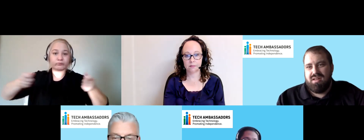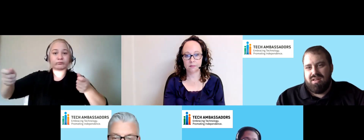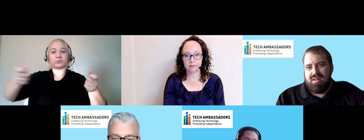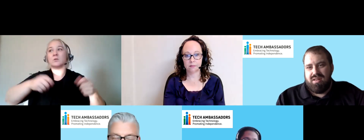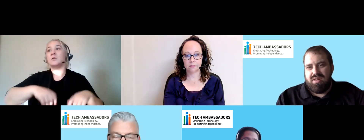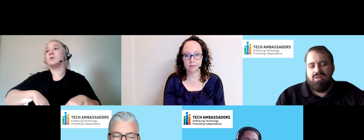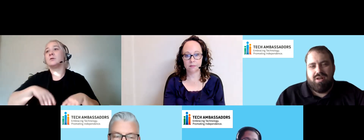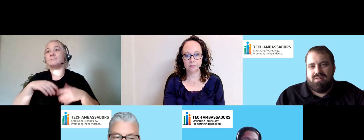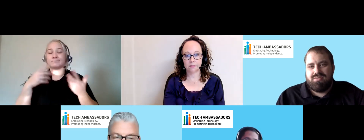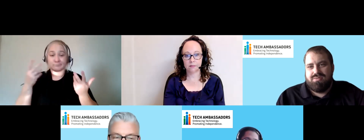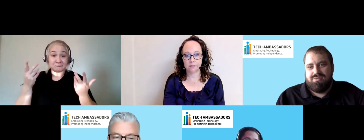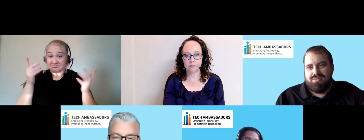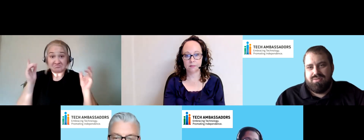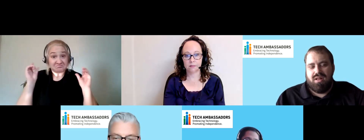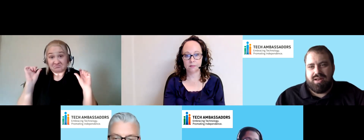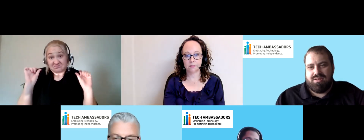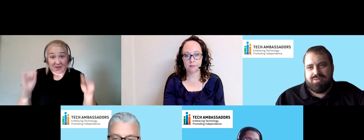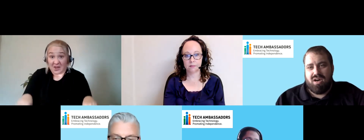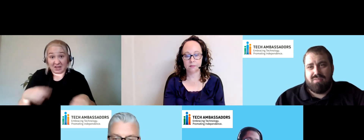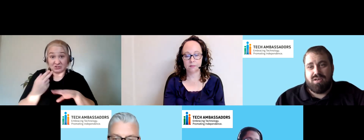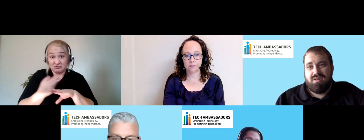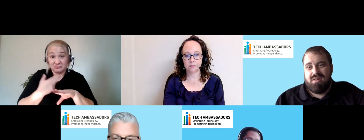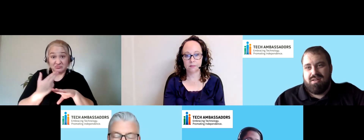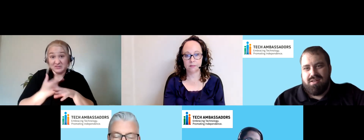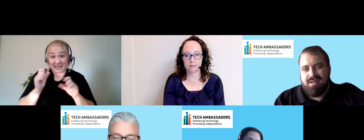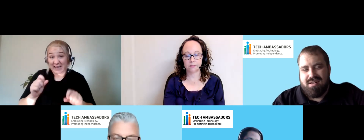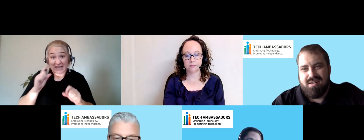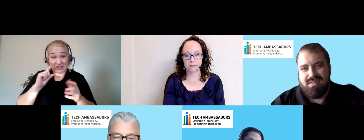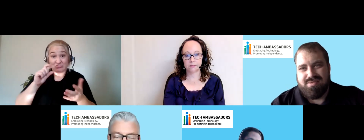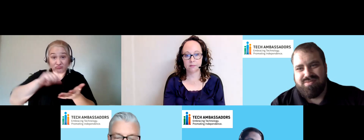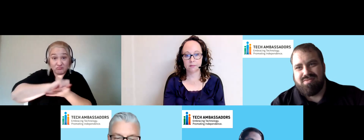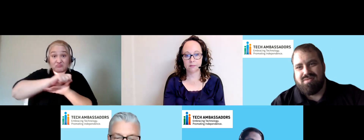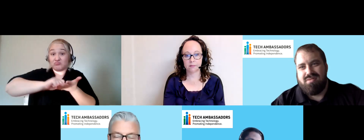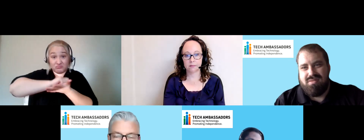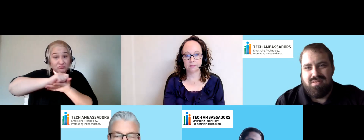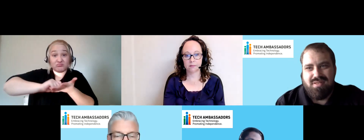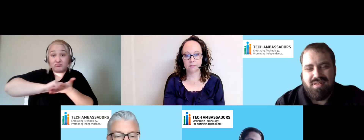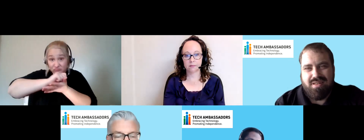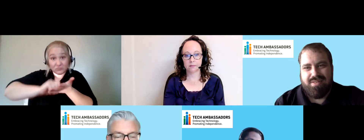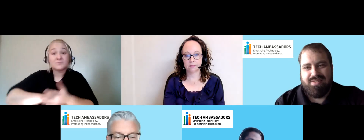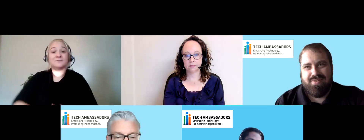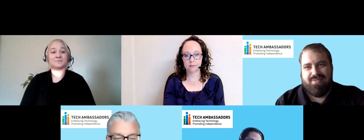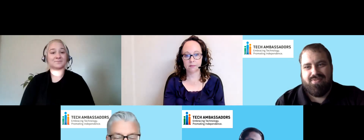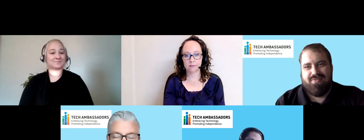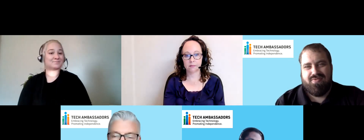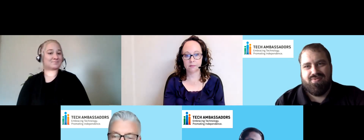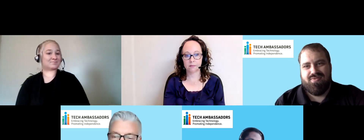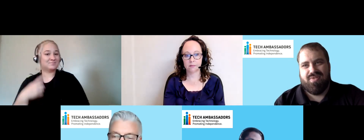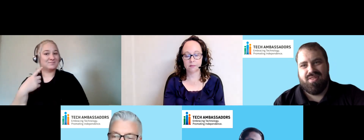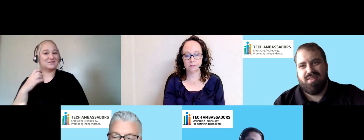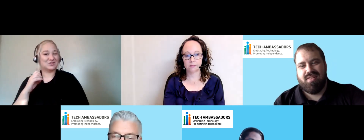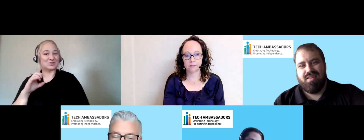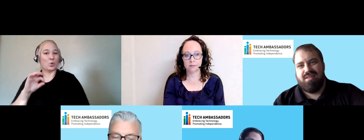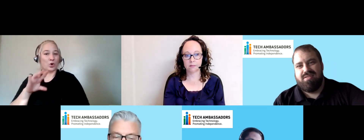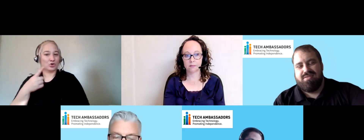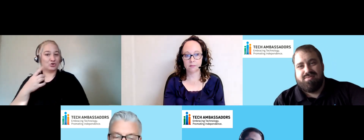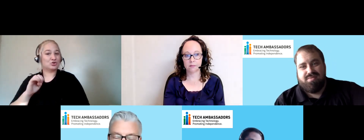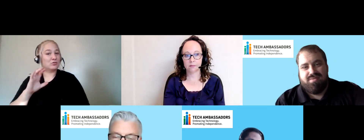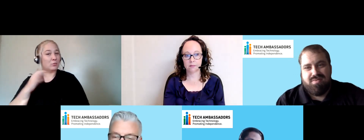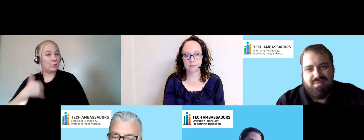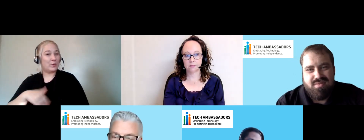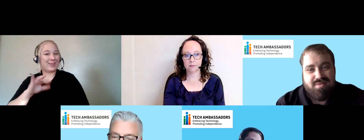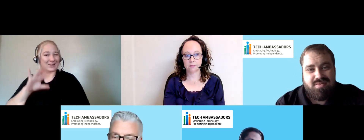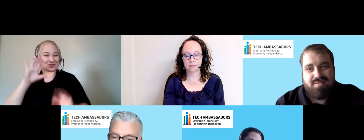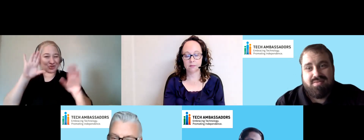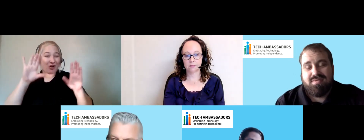brushes, you can like scrub it. That is awesome. I'll tell you what, isn't it interesting